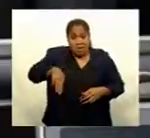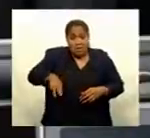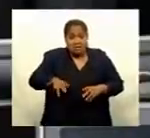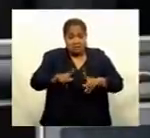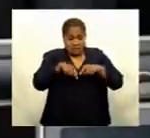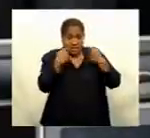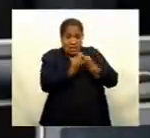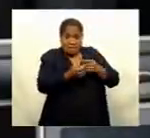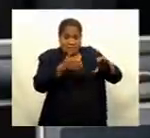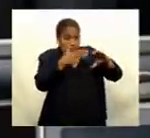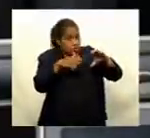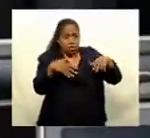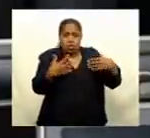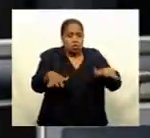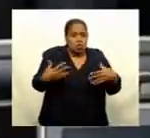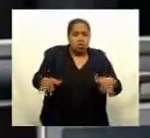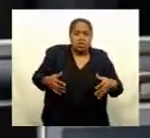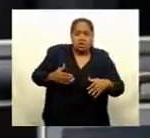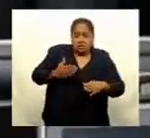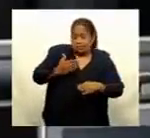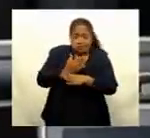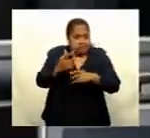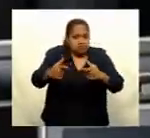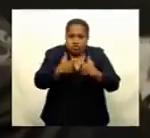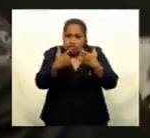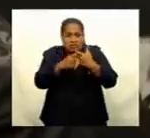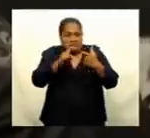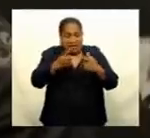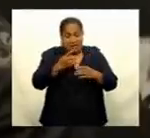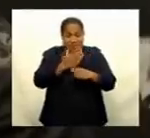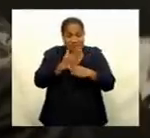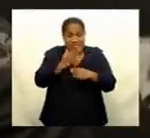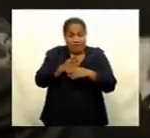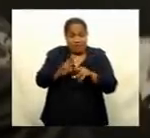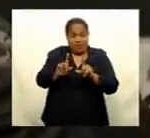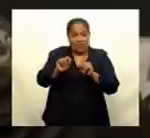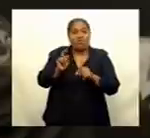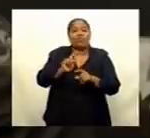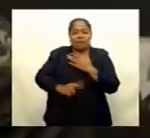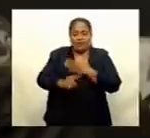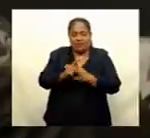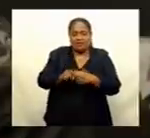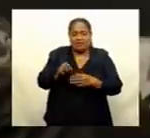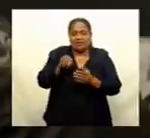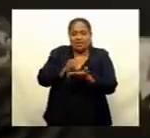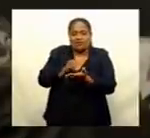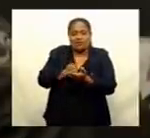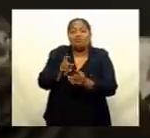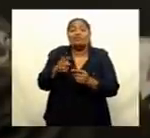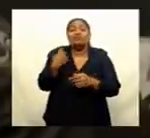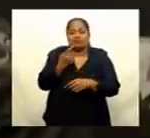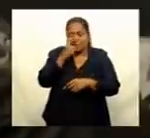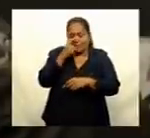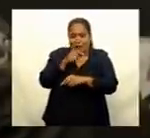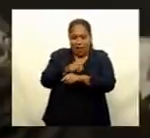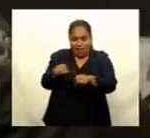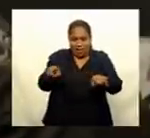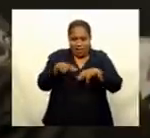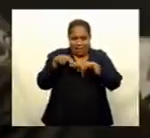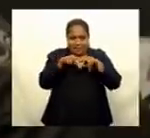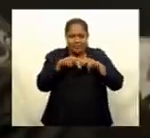and criticism, the job they chose is a service to the public. Follow the protocol that is placed by the Ministry of